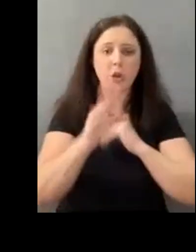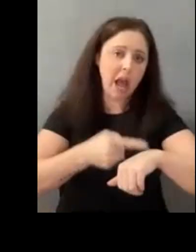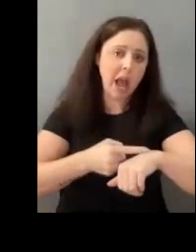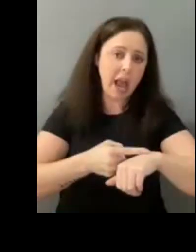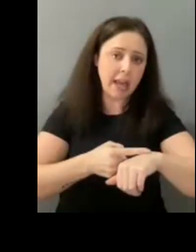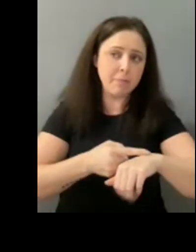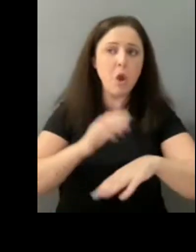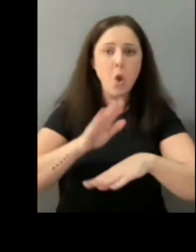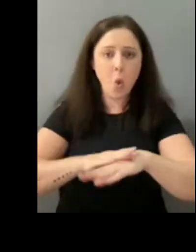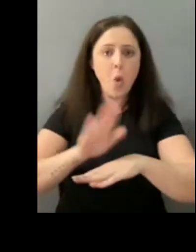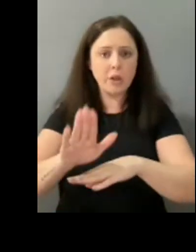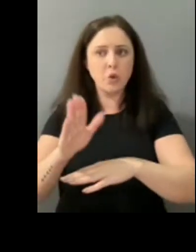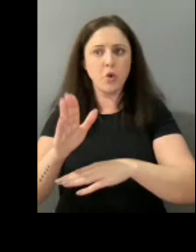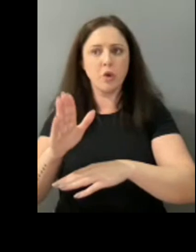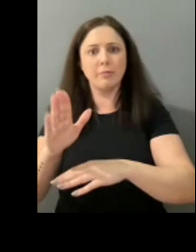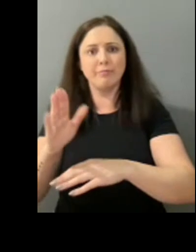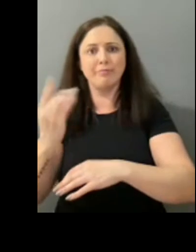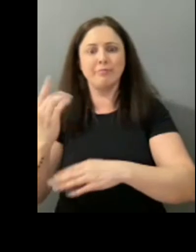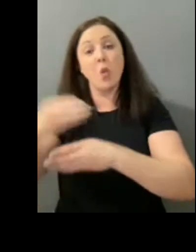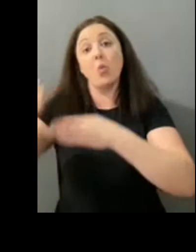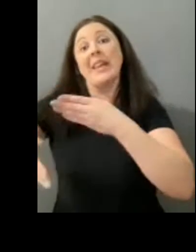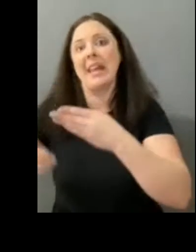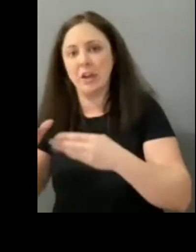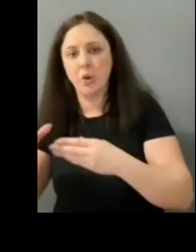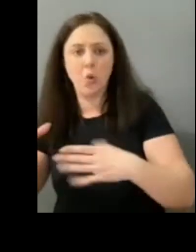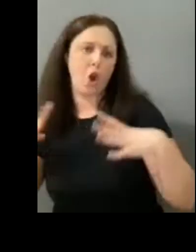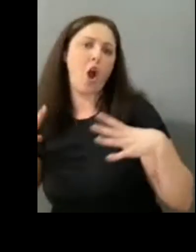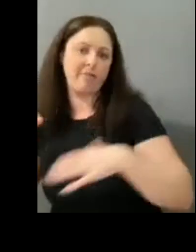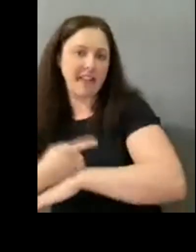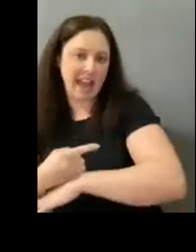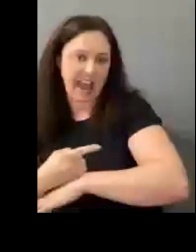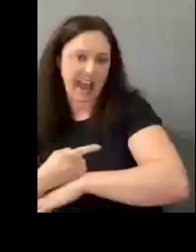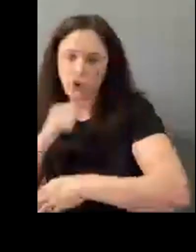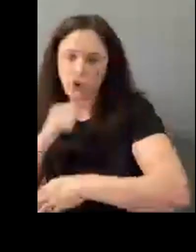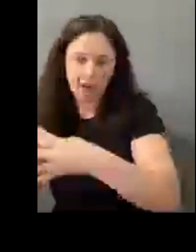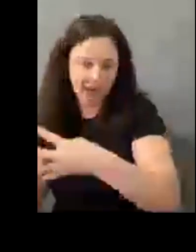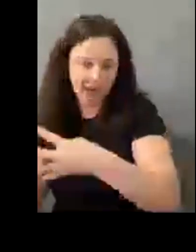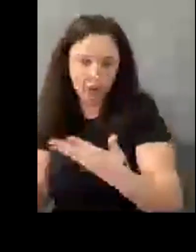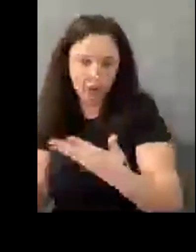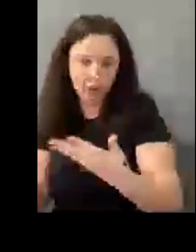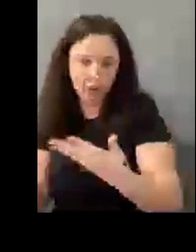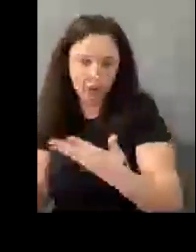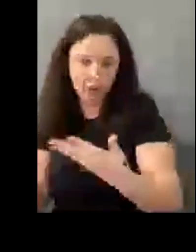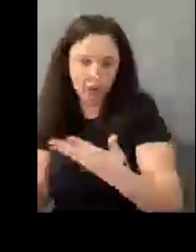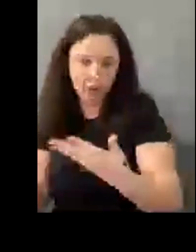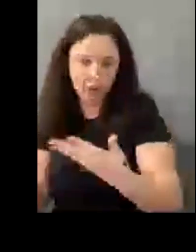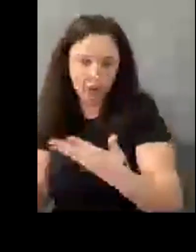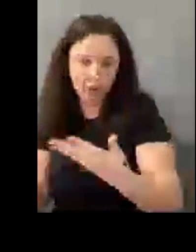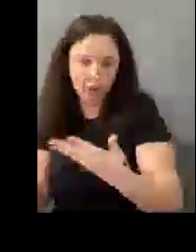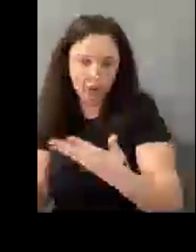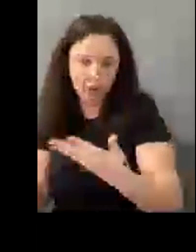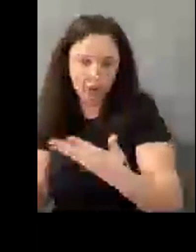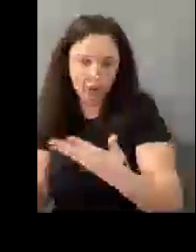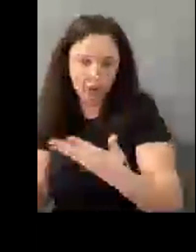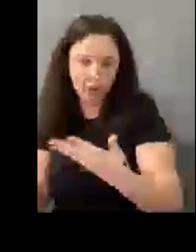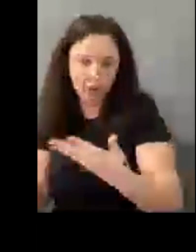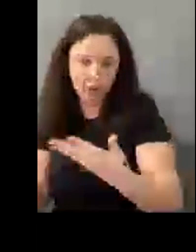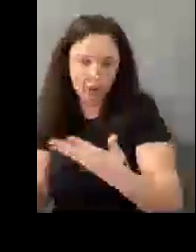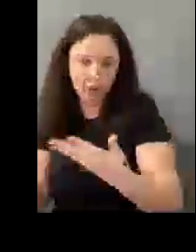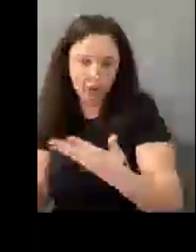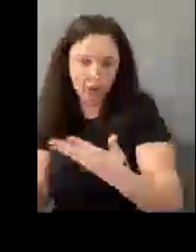on your non-scheduled work day, say a weekend, for example, in the example that you gave, then we allow you to record that in the